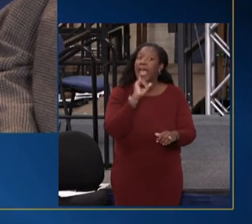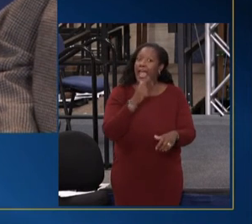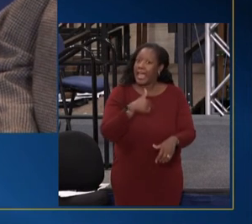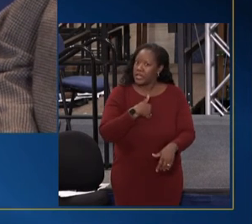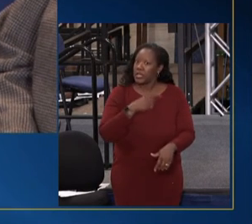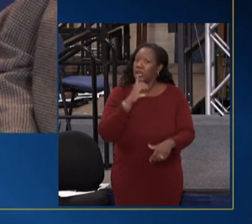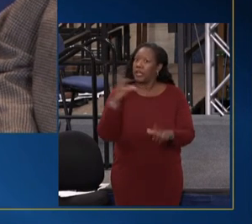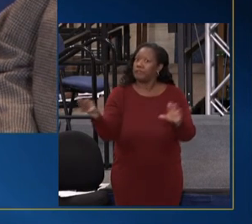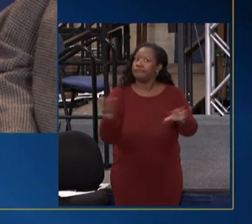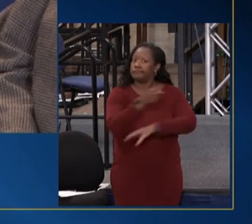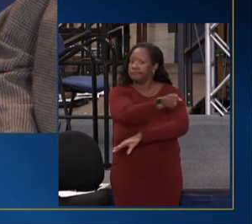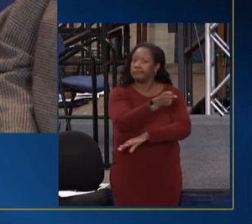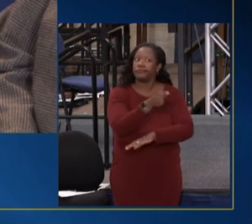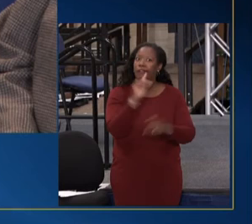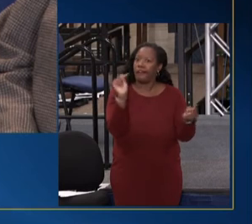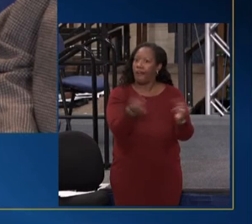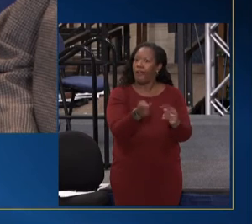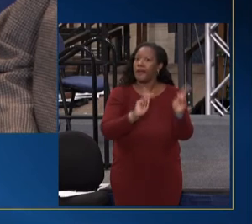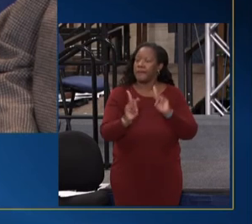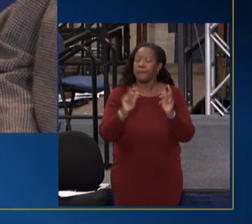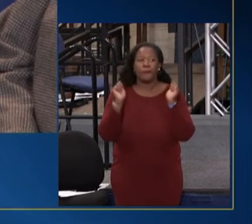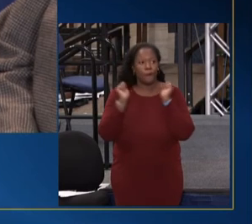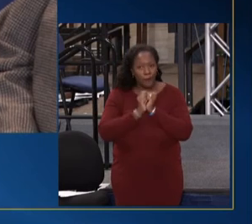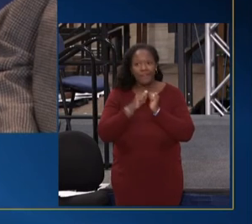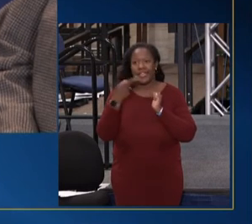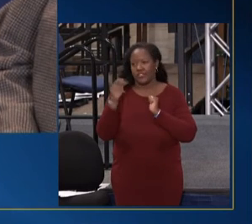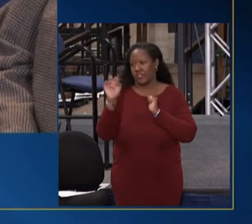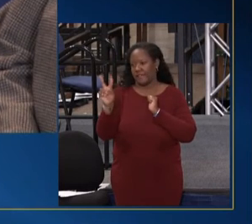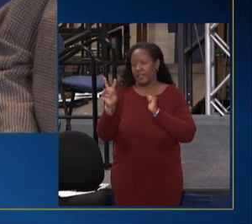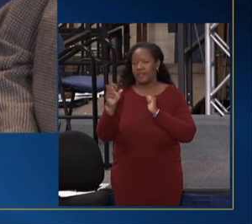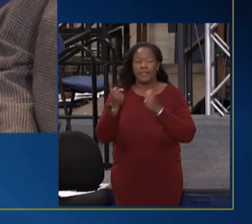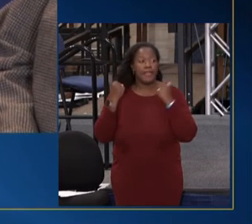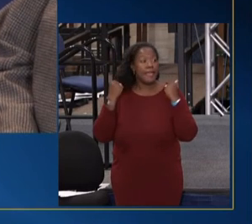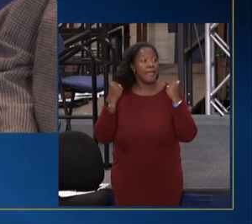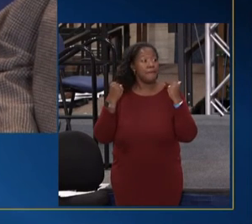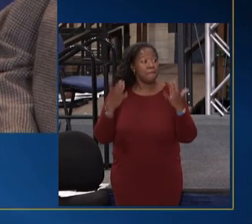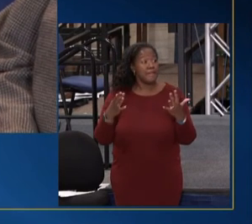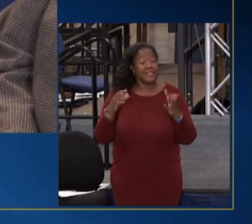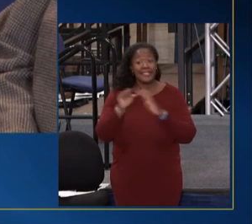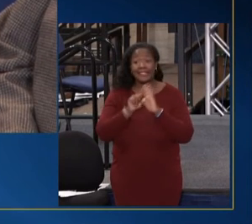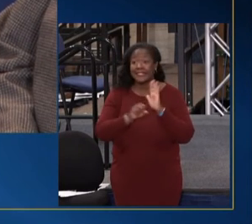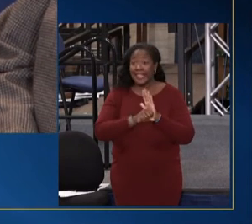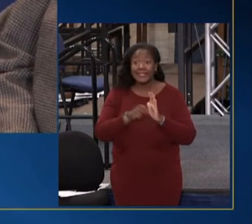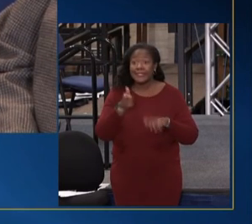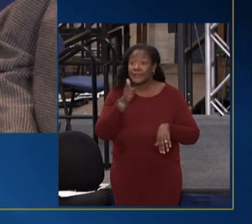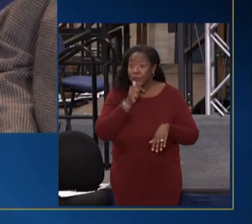harm people living with HIV. And in many cases and in many states, it's Black and